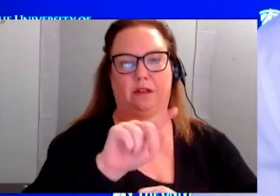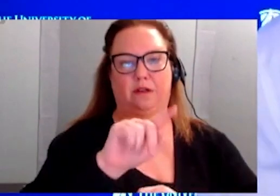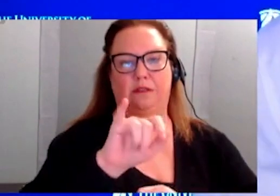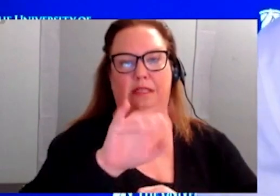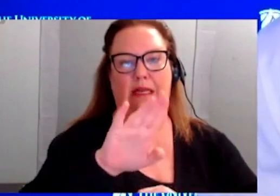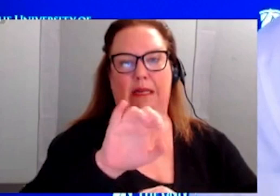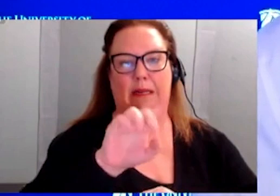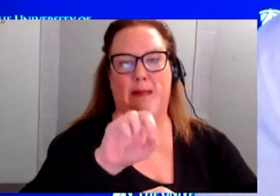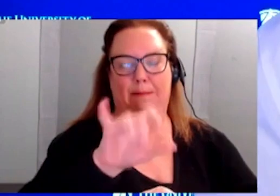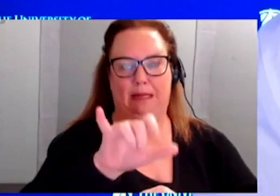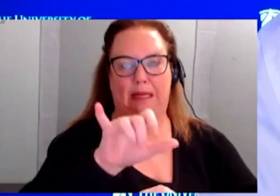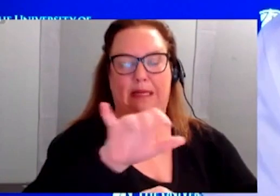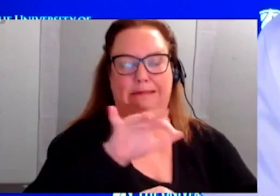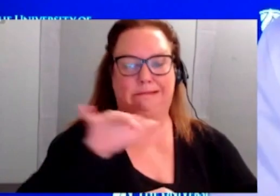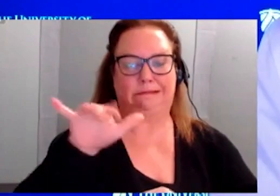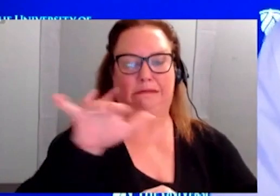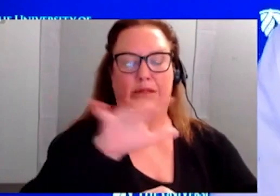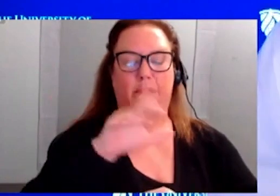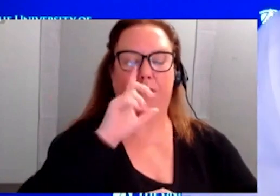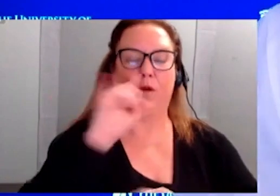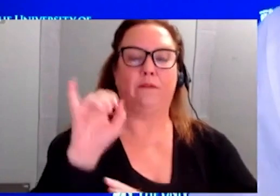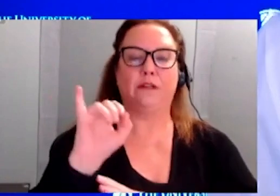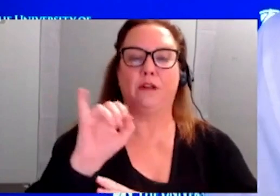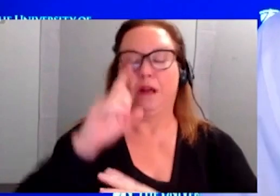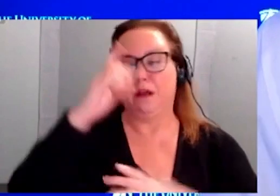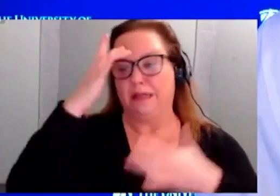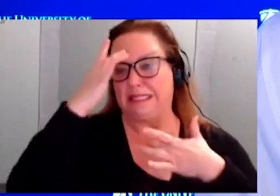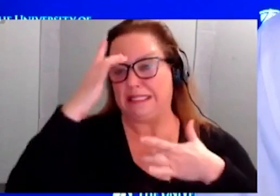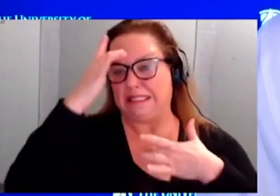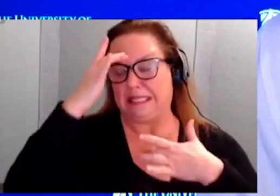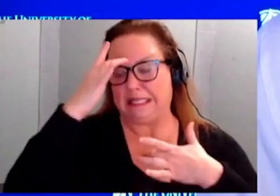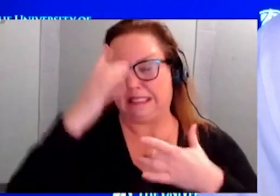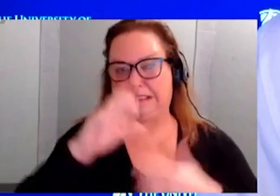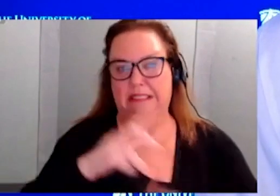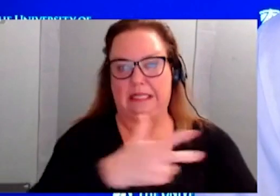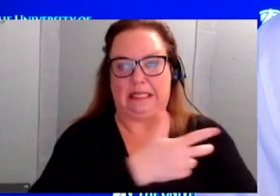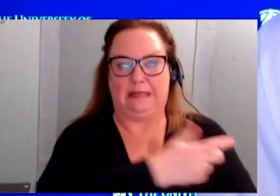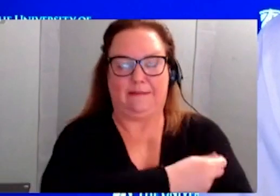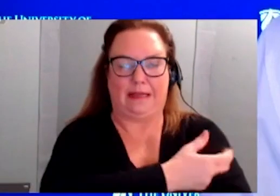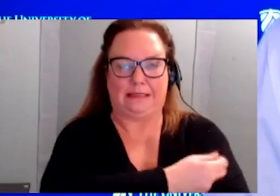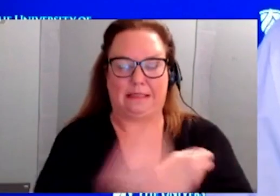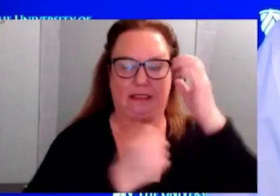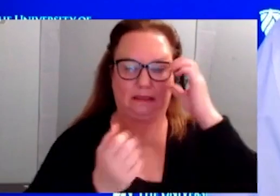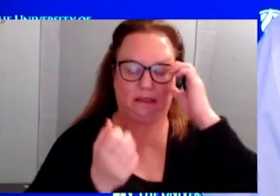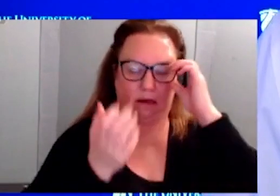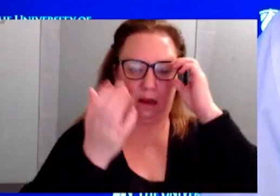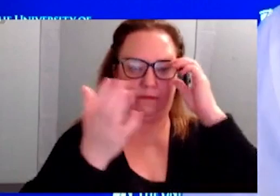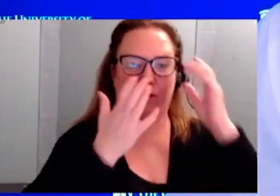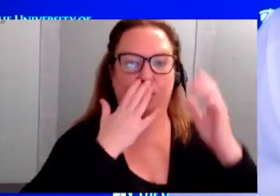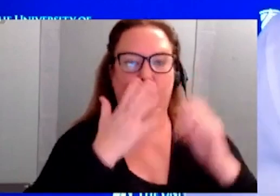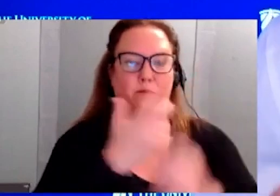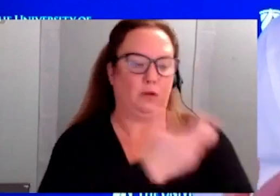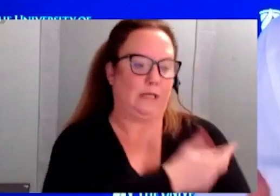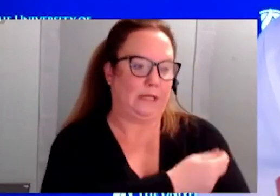for infection. But we know for disease, we know the vaccines continue to offer very good protection.